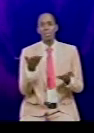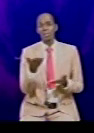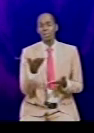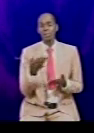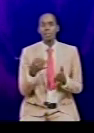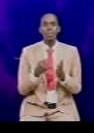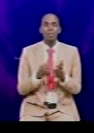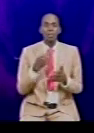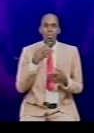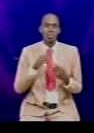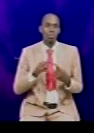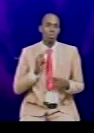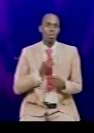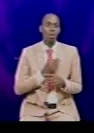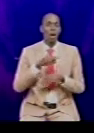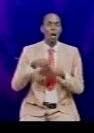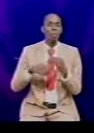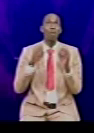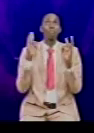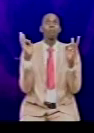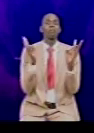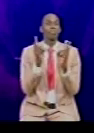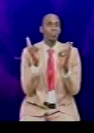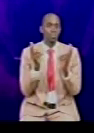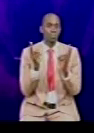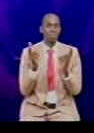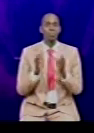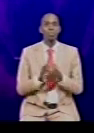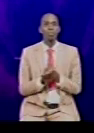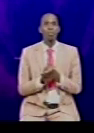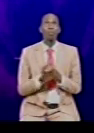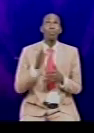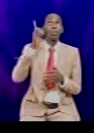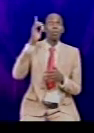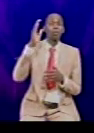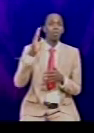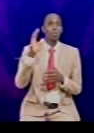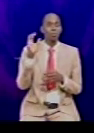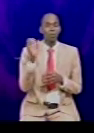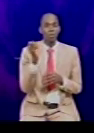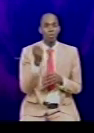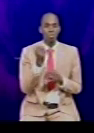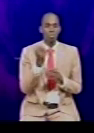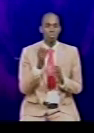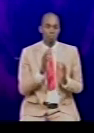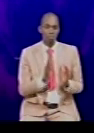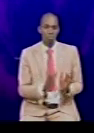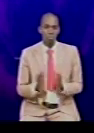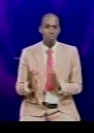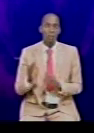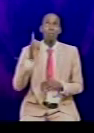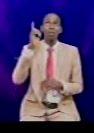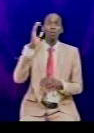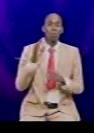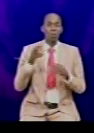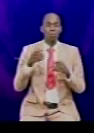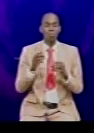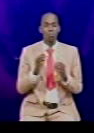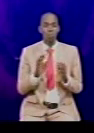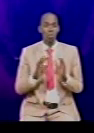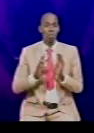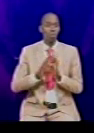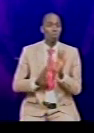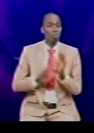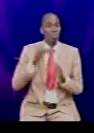about triumph, that is, victory. God's plan and God's will for us